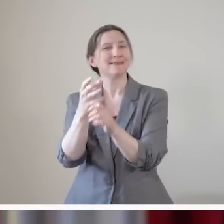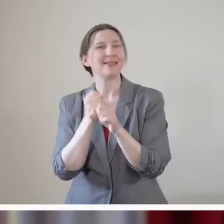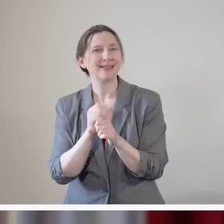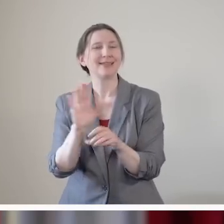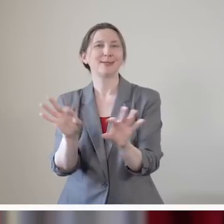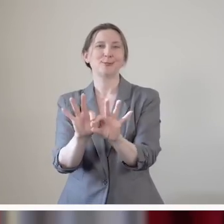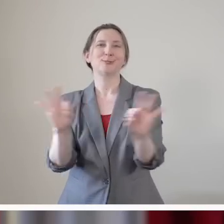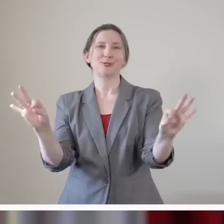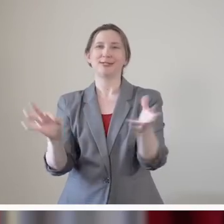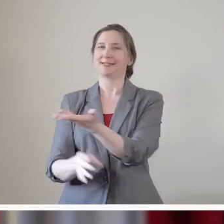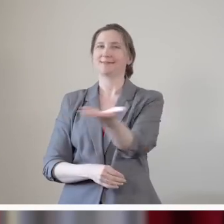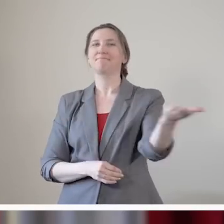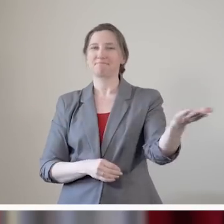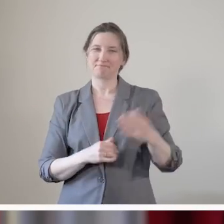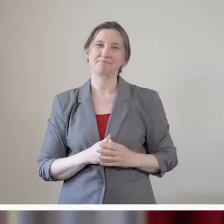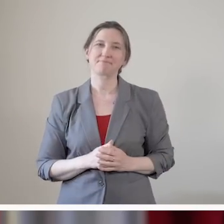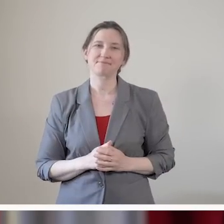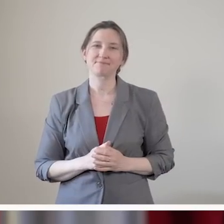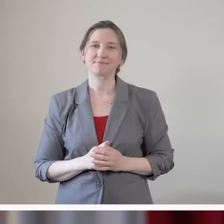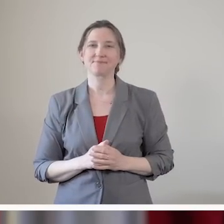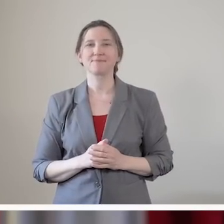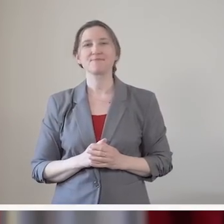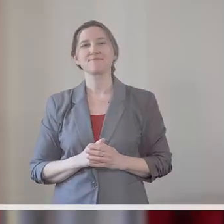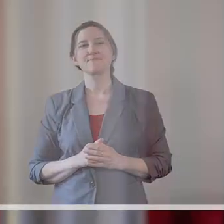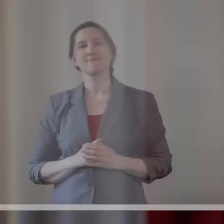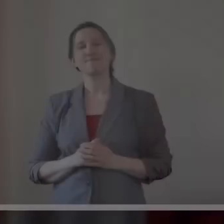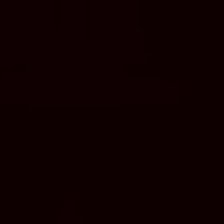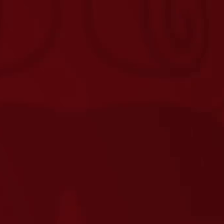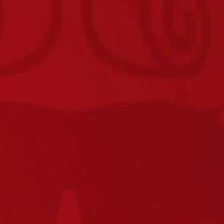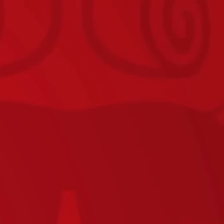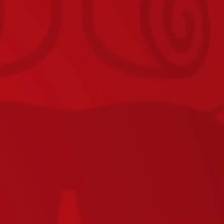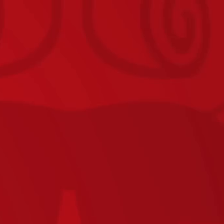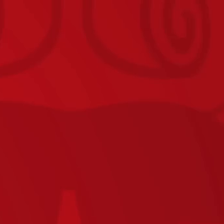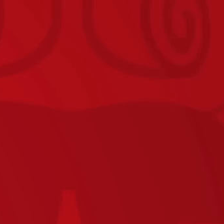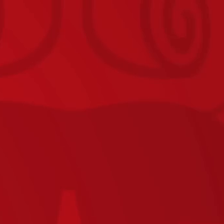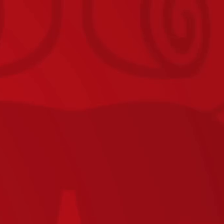of the School of Nursing, I present these candidates for degrees.